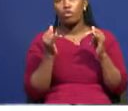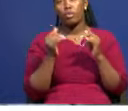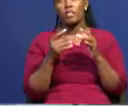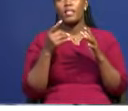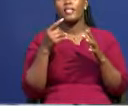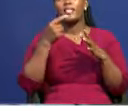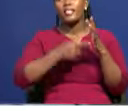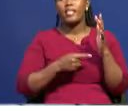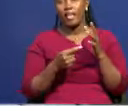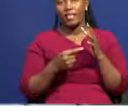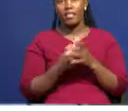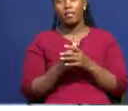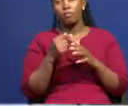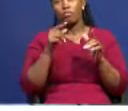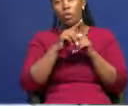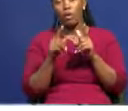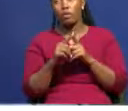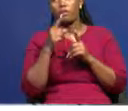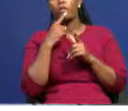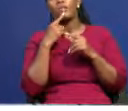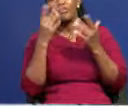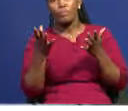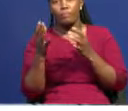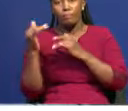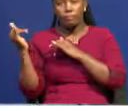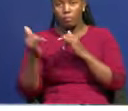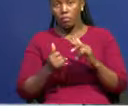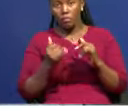that we're introducing it because we have to